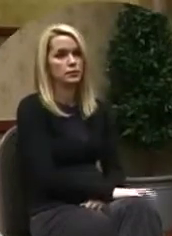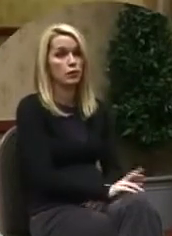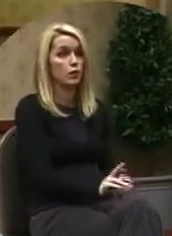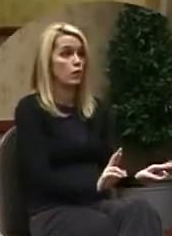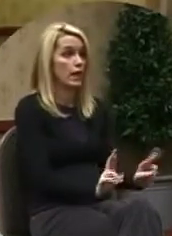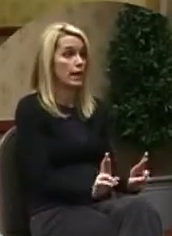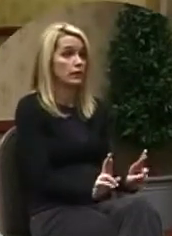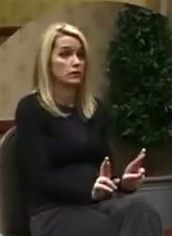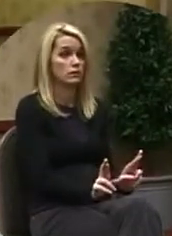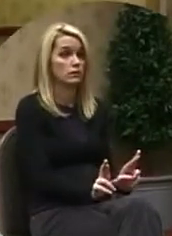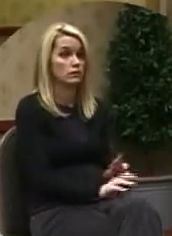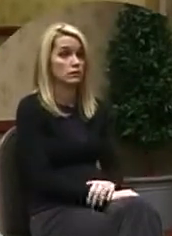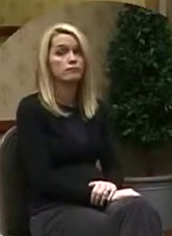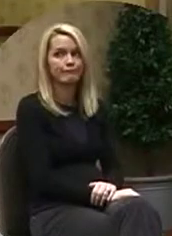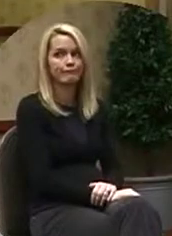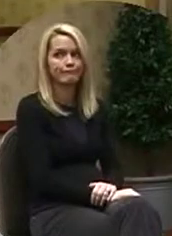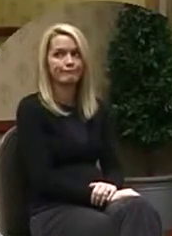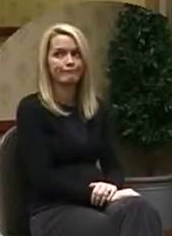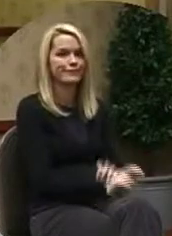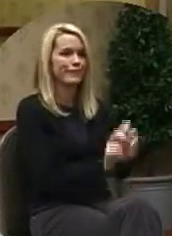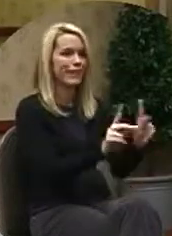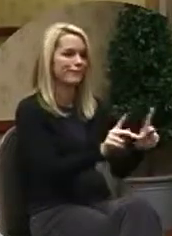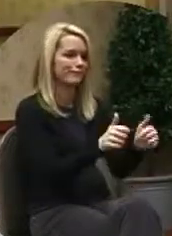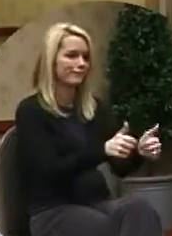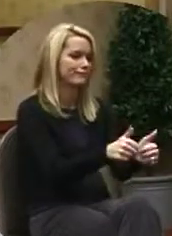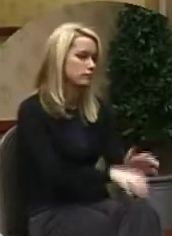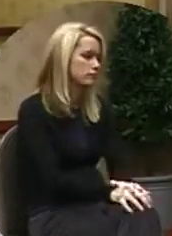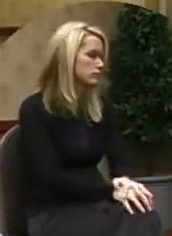ready? Okay.